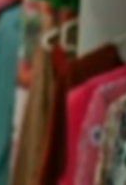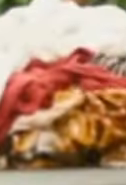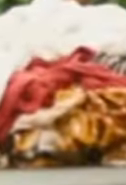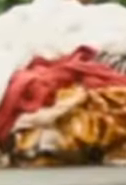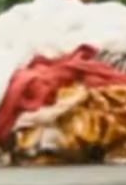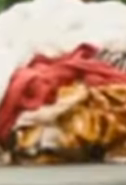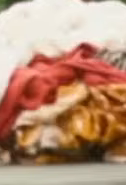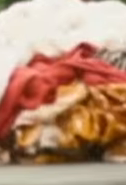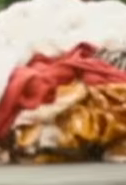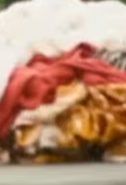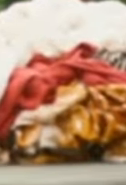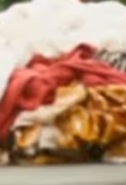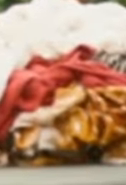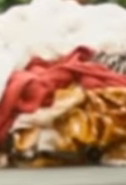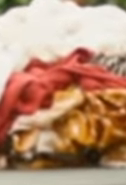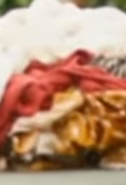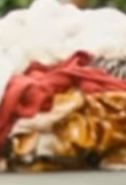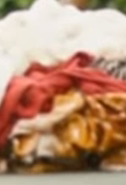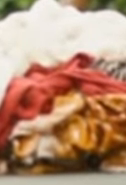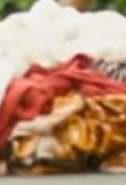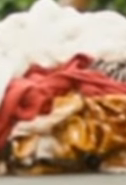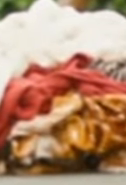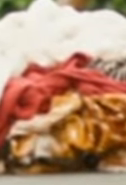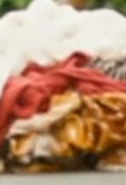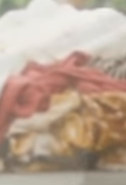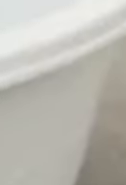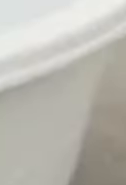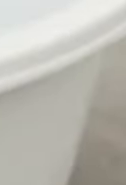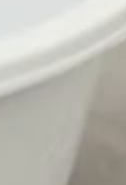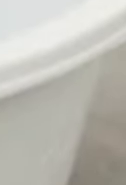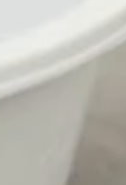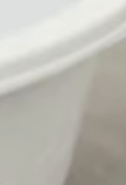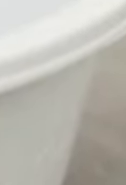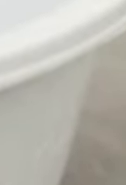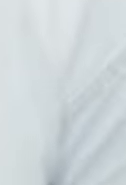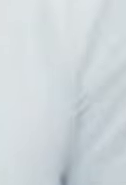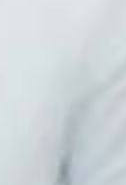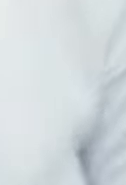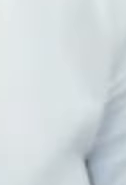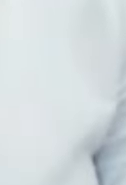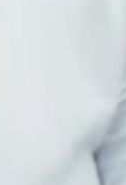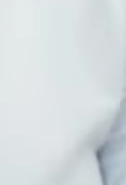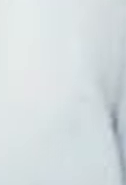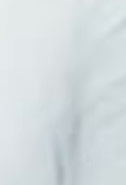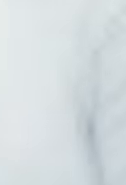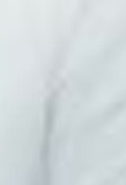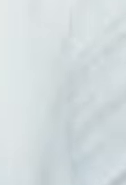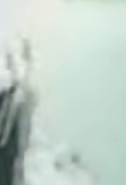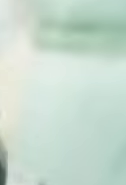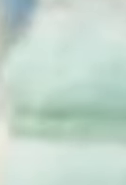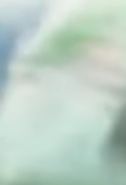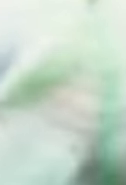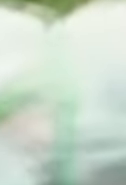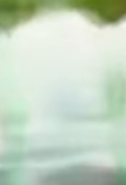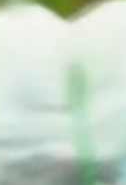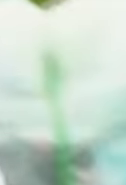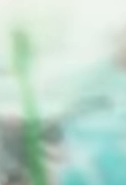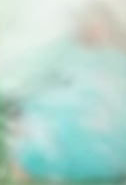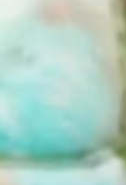imetufinya, ilinibidi kubadilisha sabuni nikatumia ingine rahisi. Bala, ilibidi nioshe kila kitu mara mbili. Sikuwa